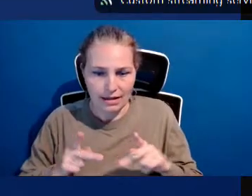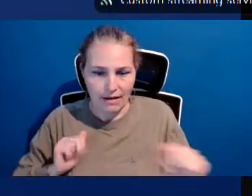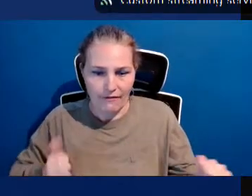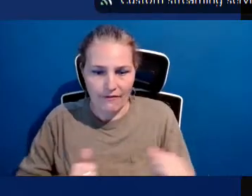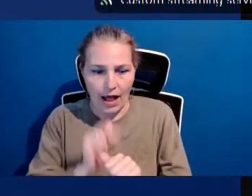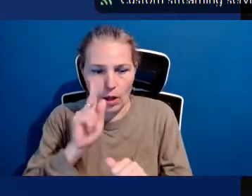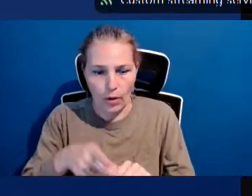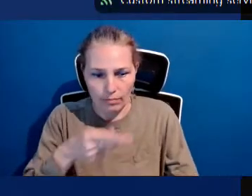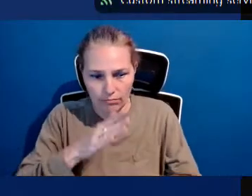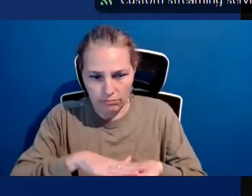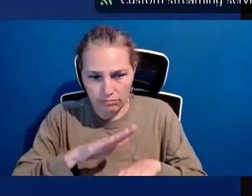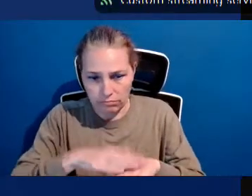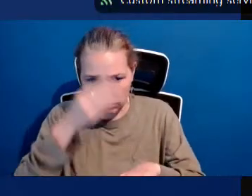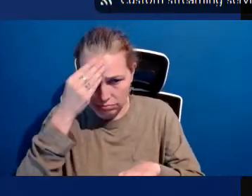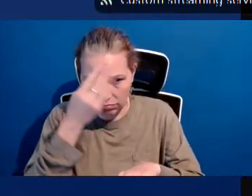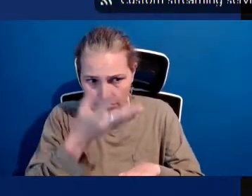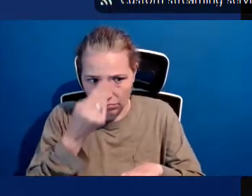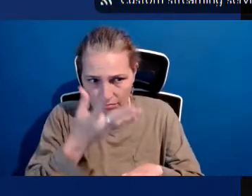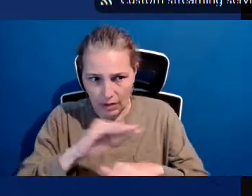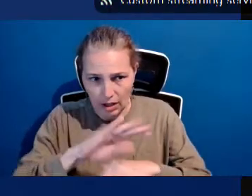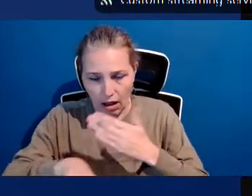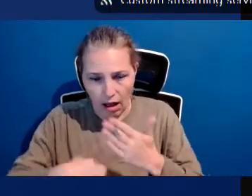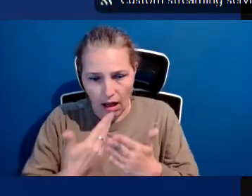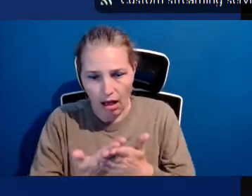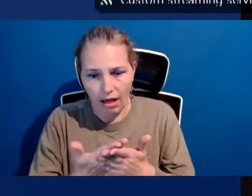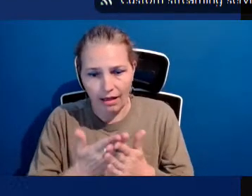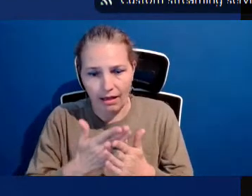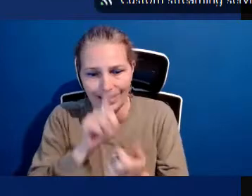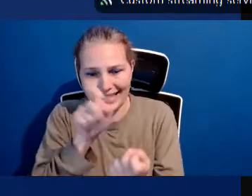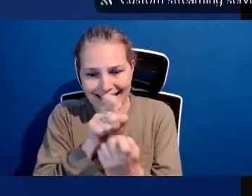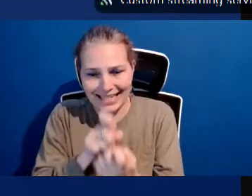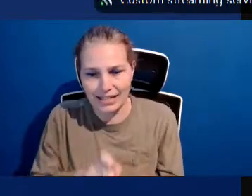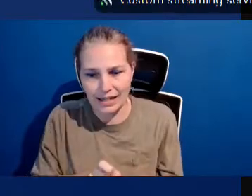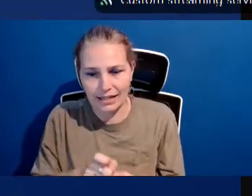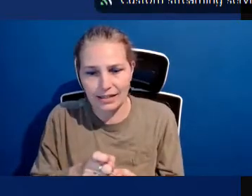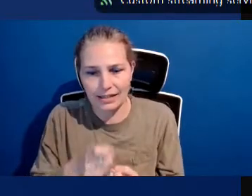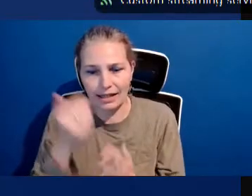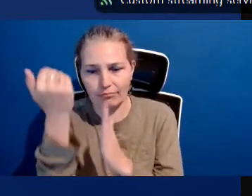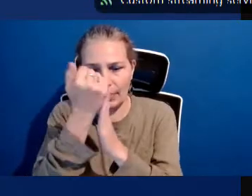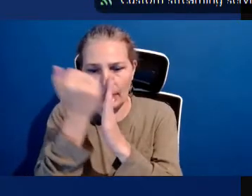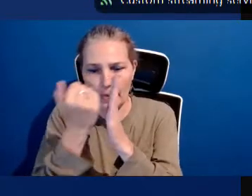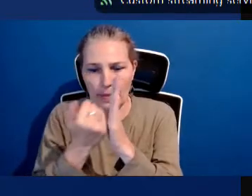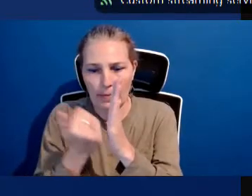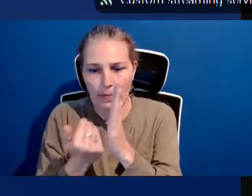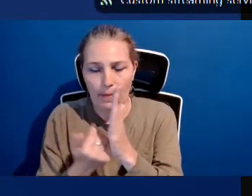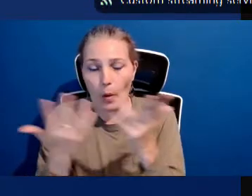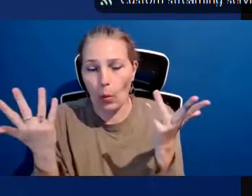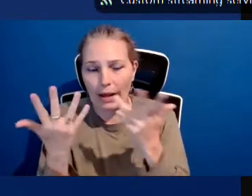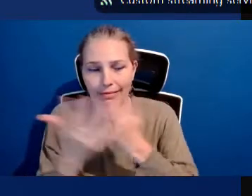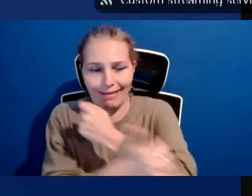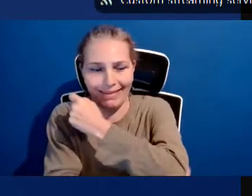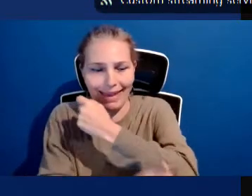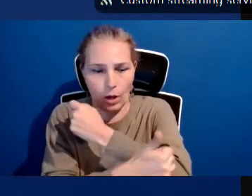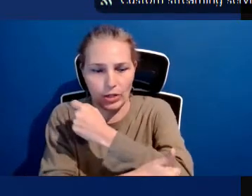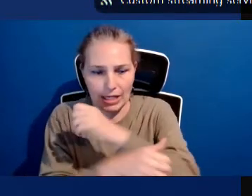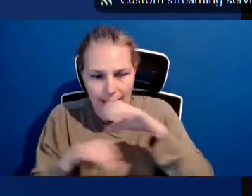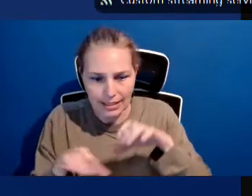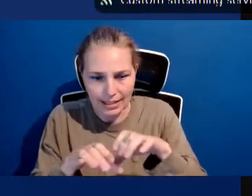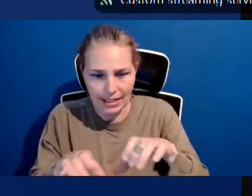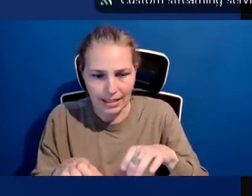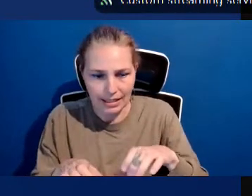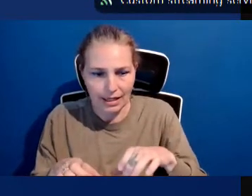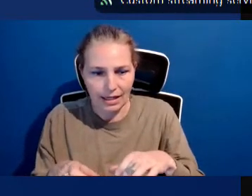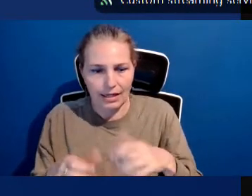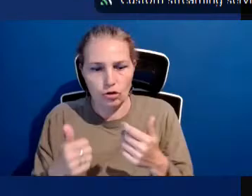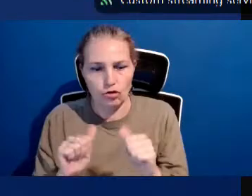what steps the county had taken to try to bring them into compliance and letting them know that Army Corps would